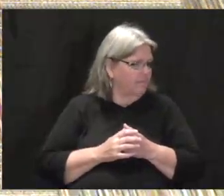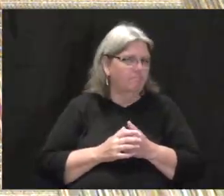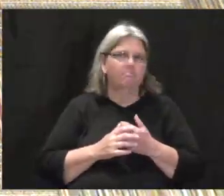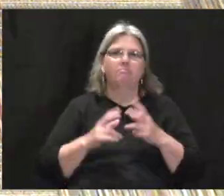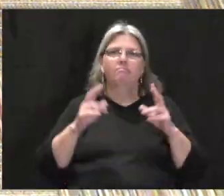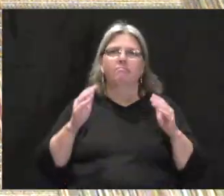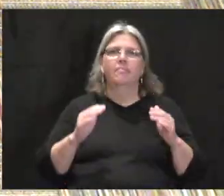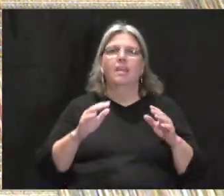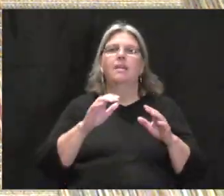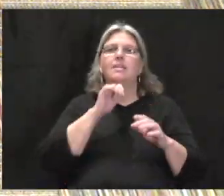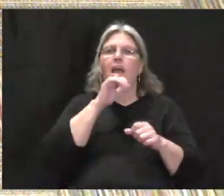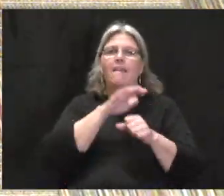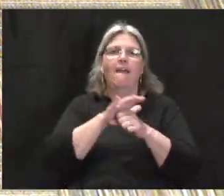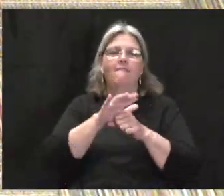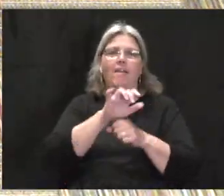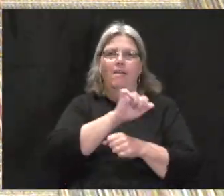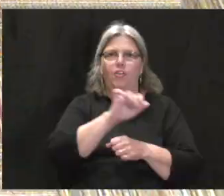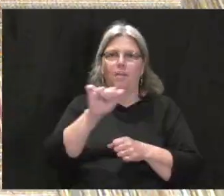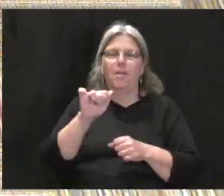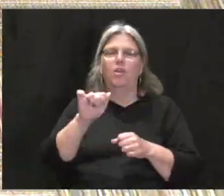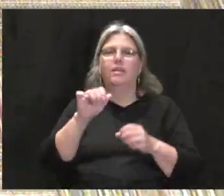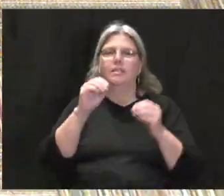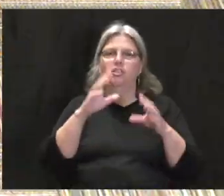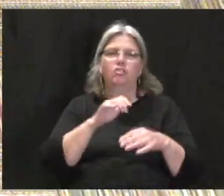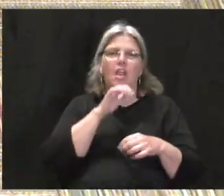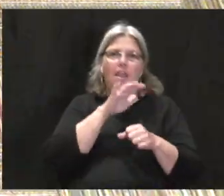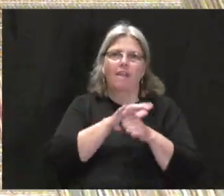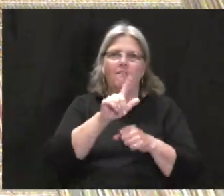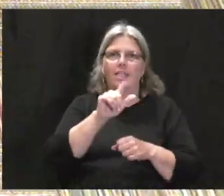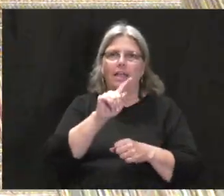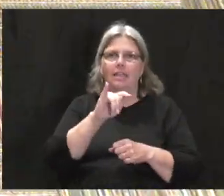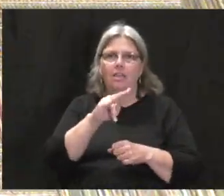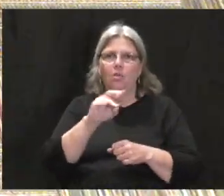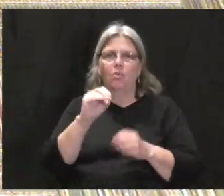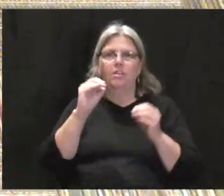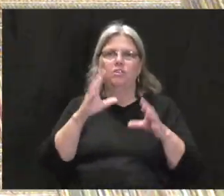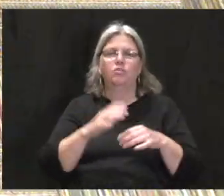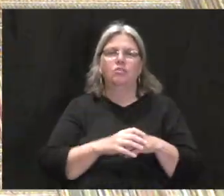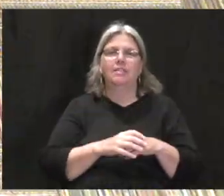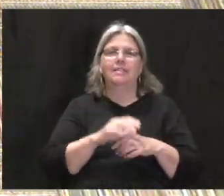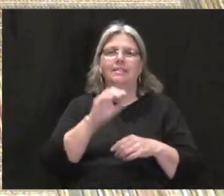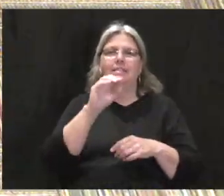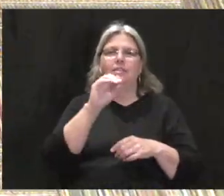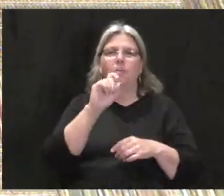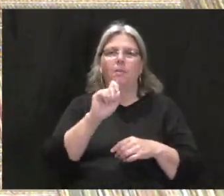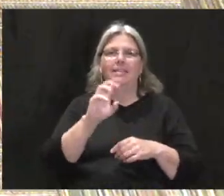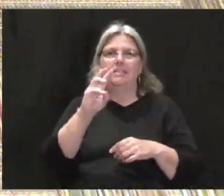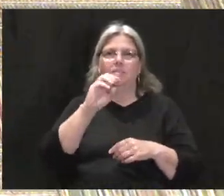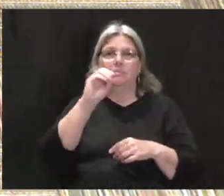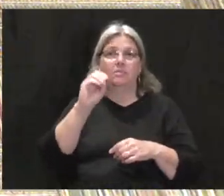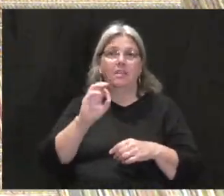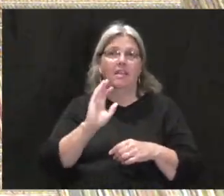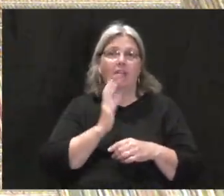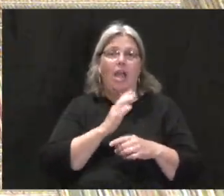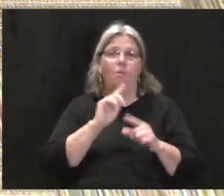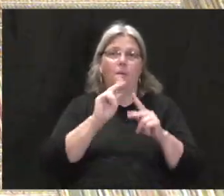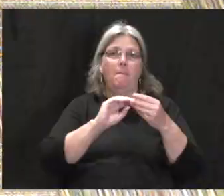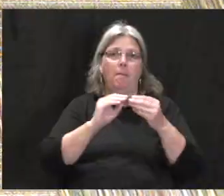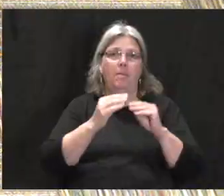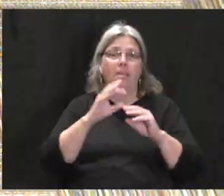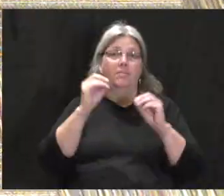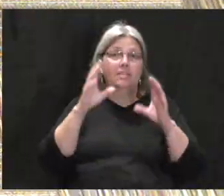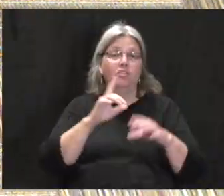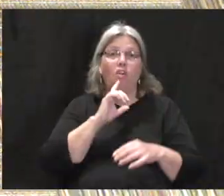are Latino in Knox County. That's 23 teachers, and almost 10% of our students are Latino. That's over 5,000